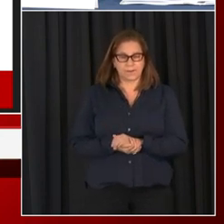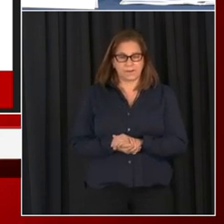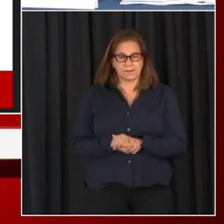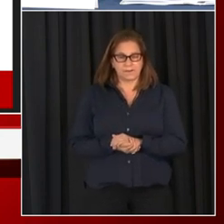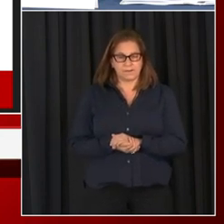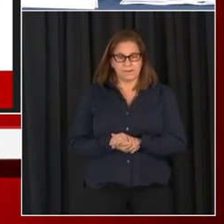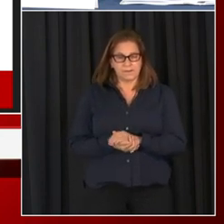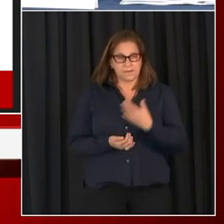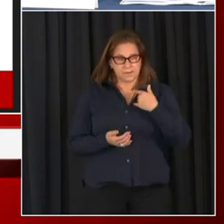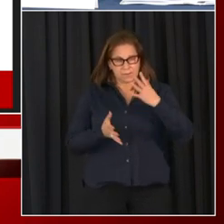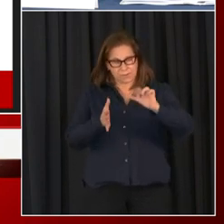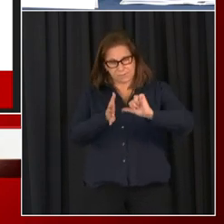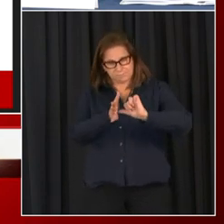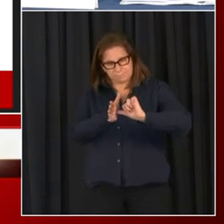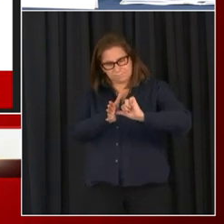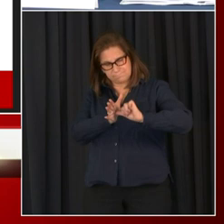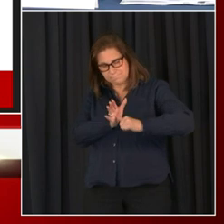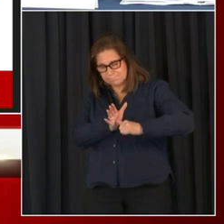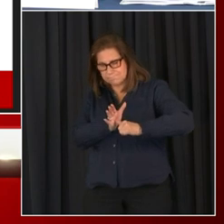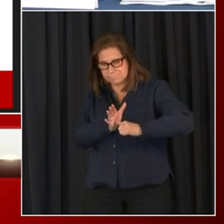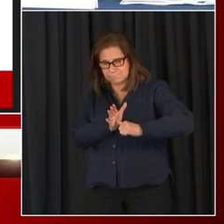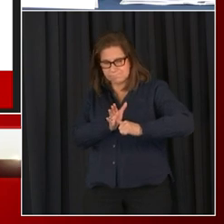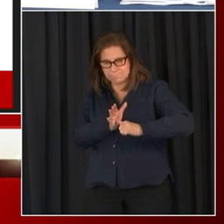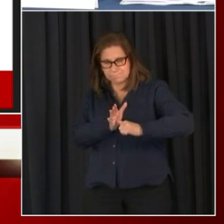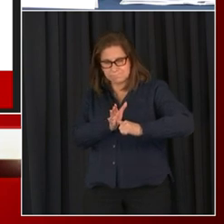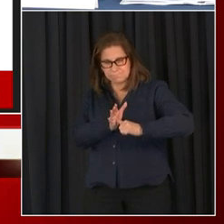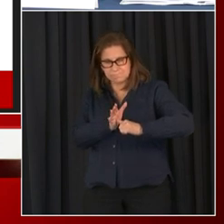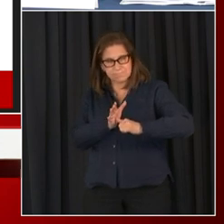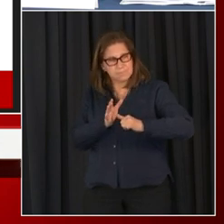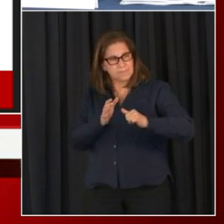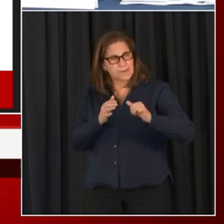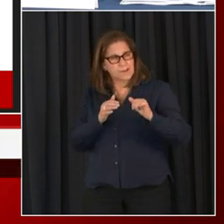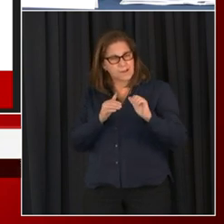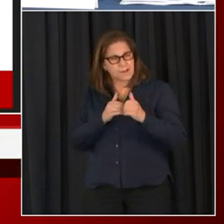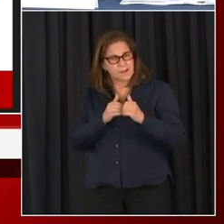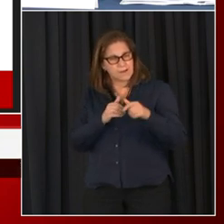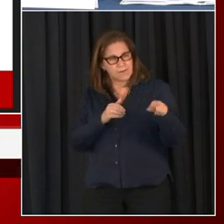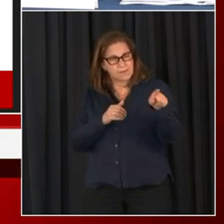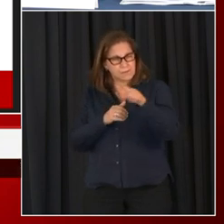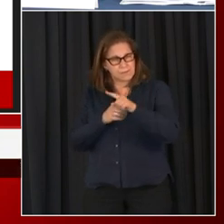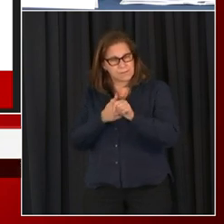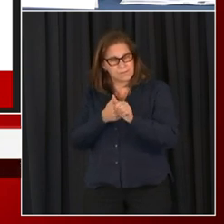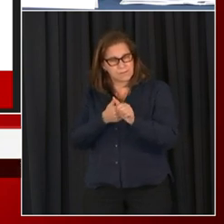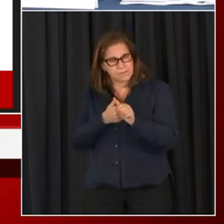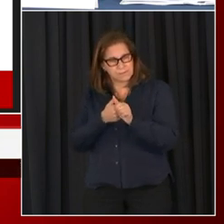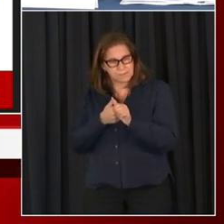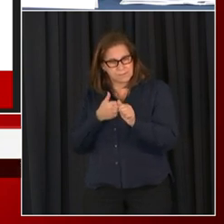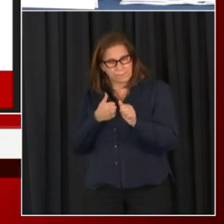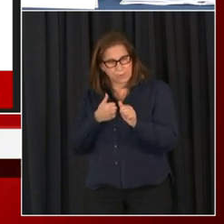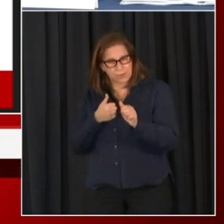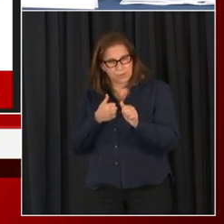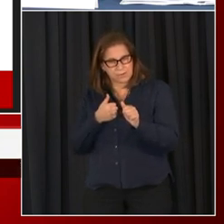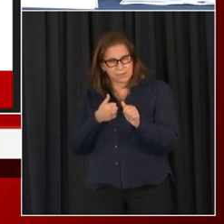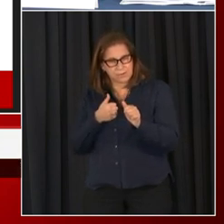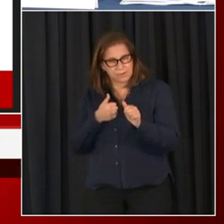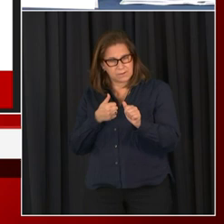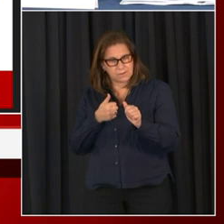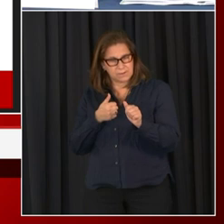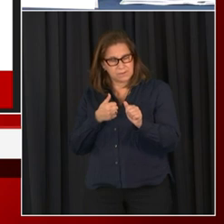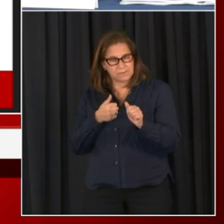some of the drivers of the types of activities that individuals are participating in the past